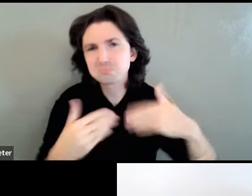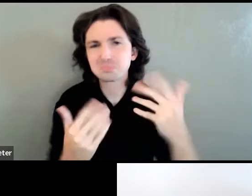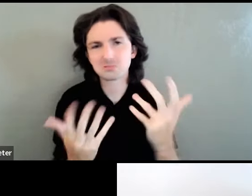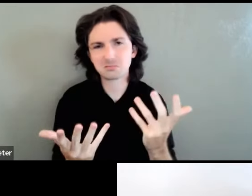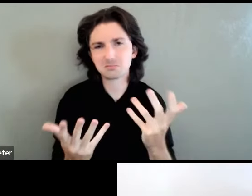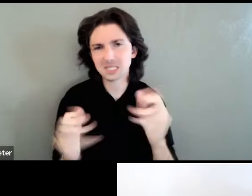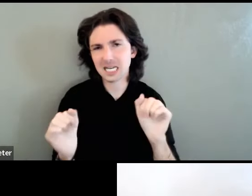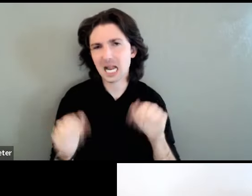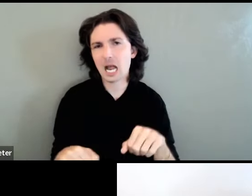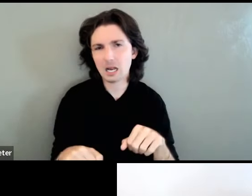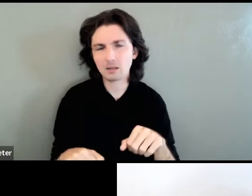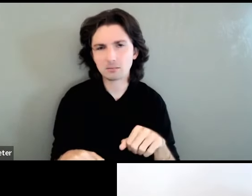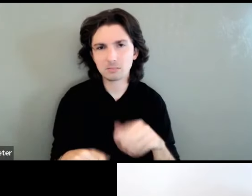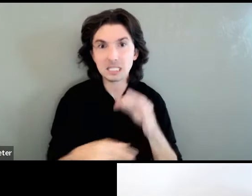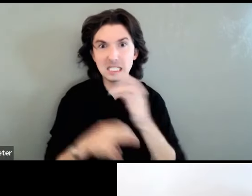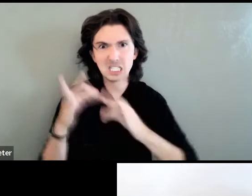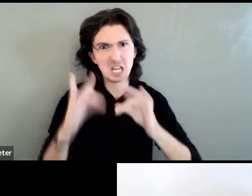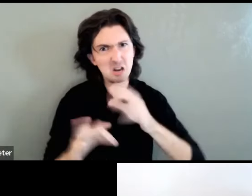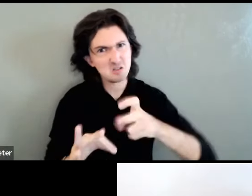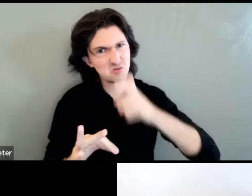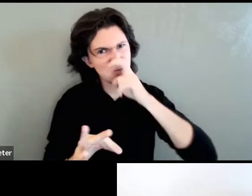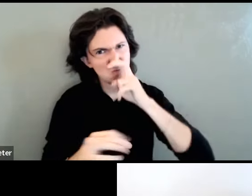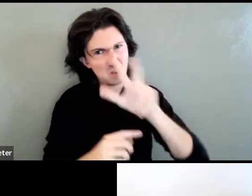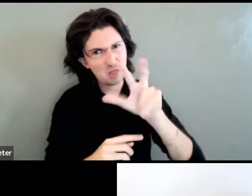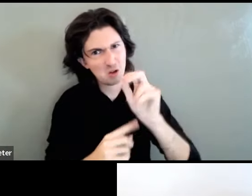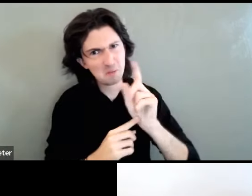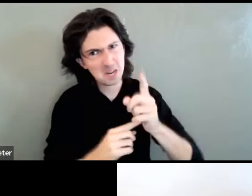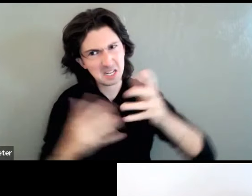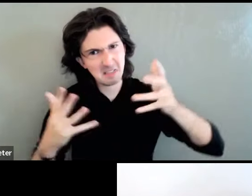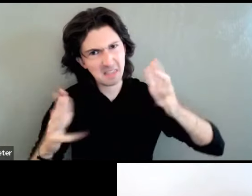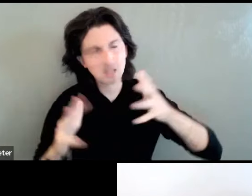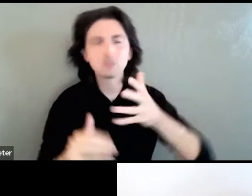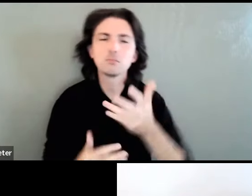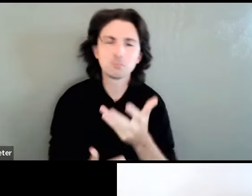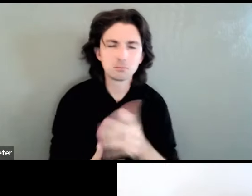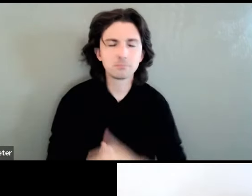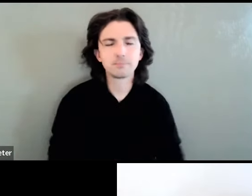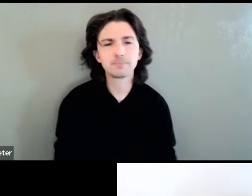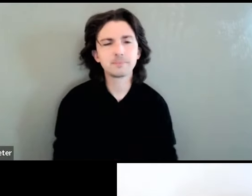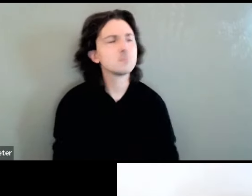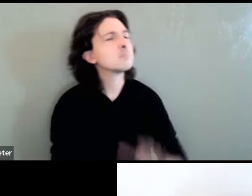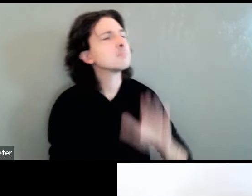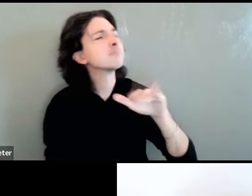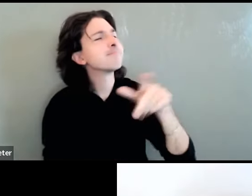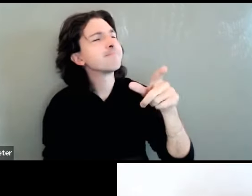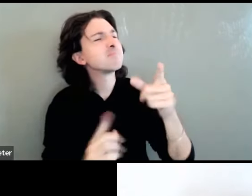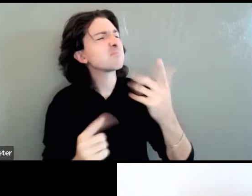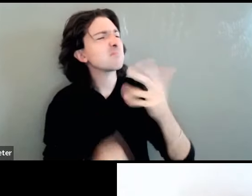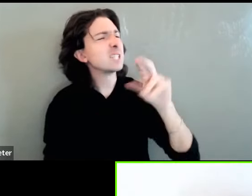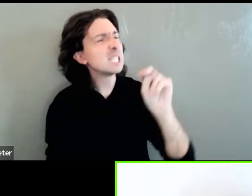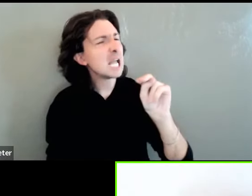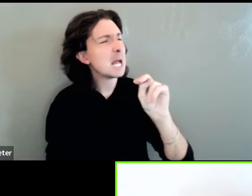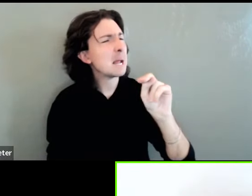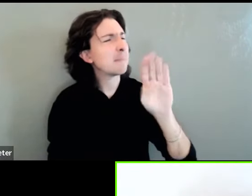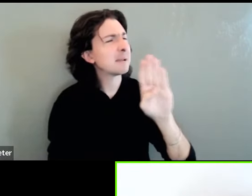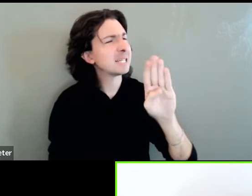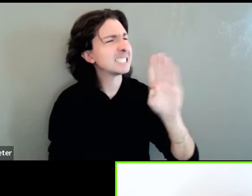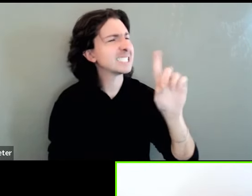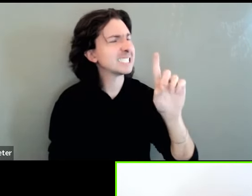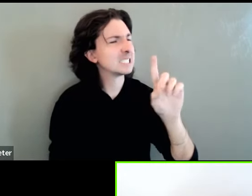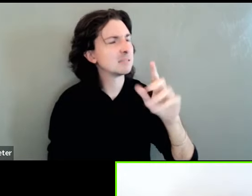What exactly can be considered a non-deductible break? I think you explained that, but I think you can explain it again. Yeah, it's